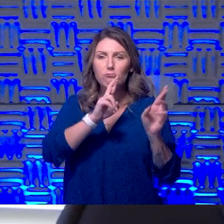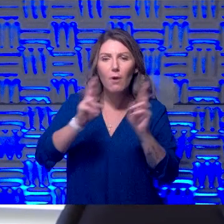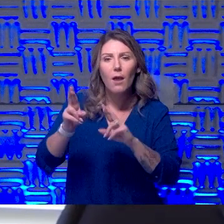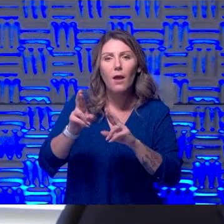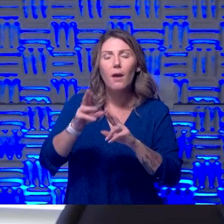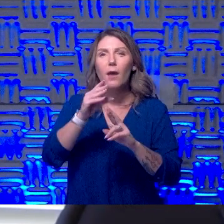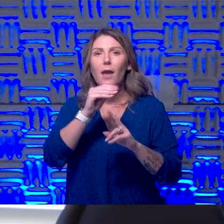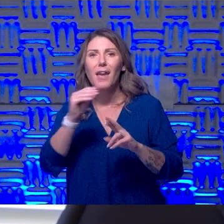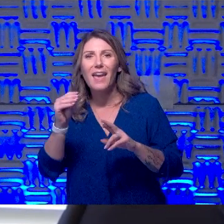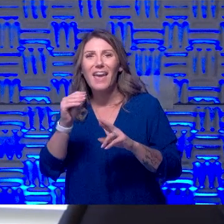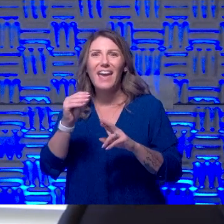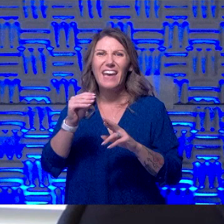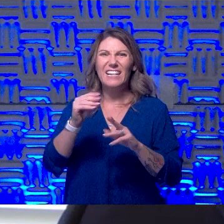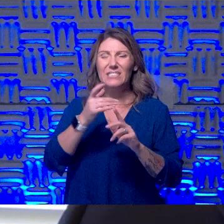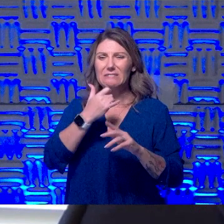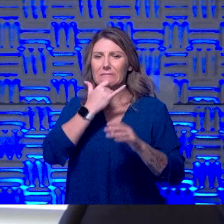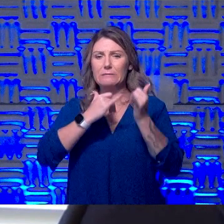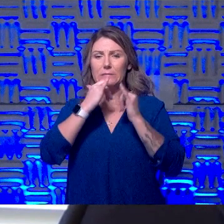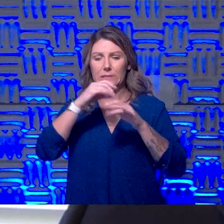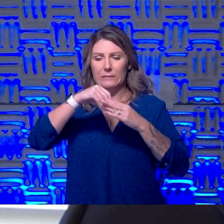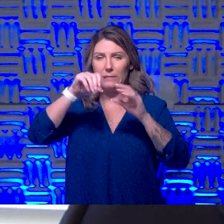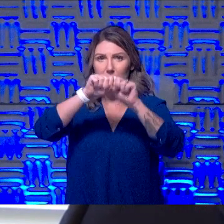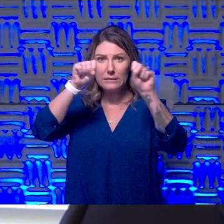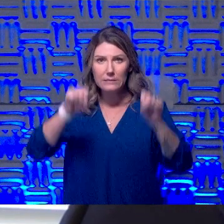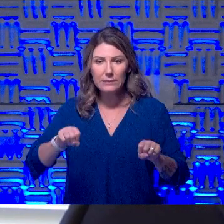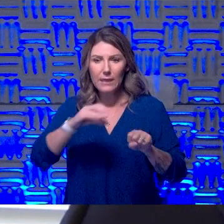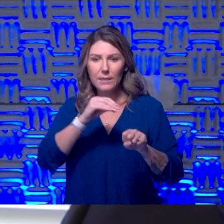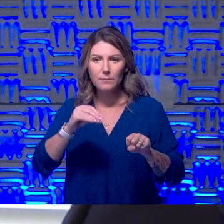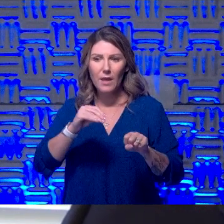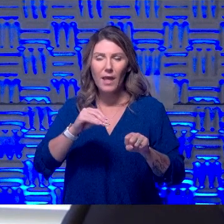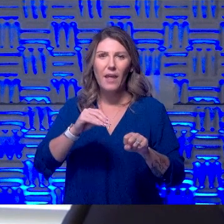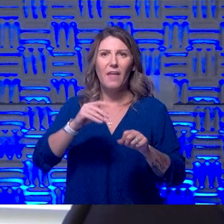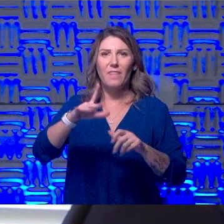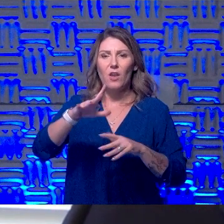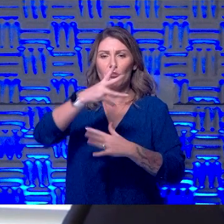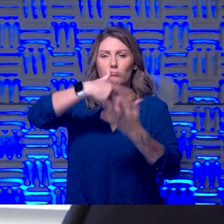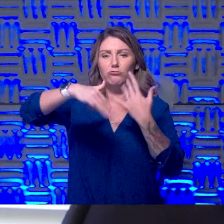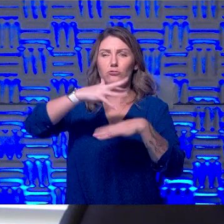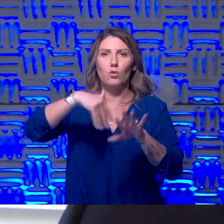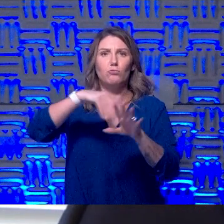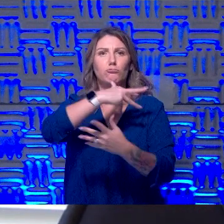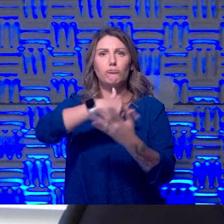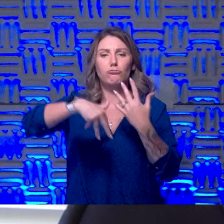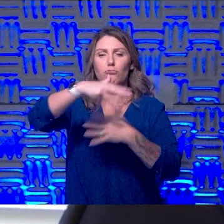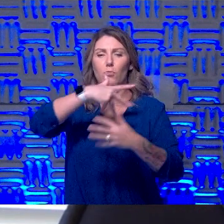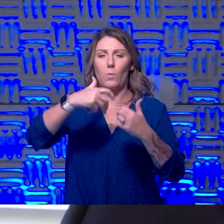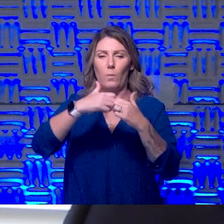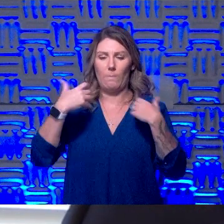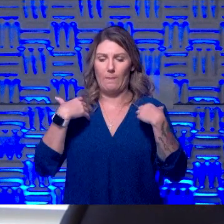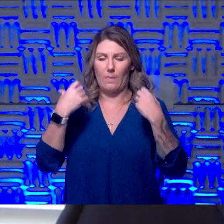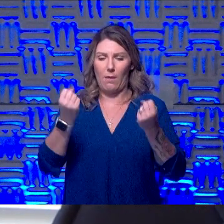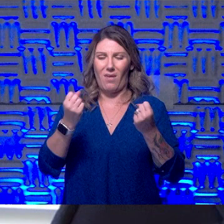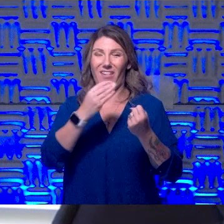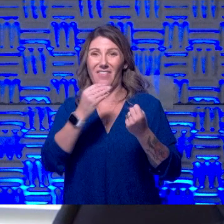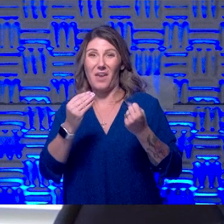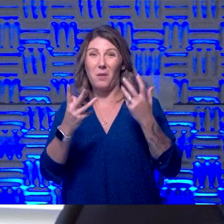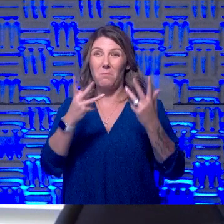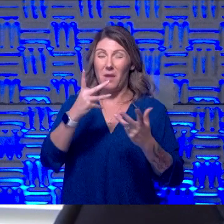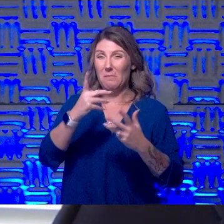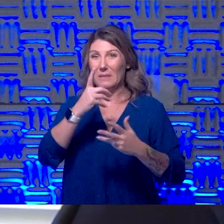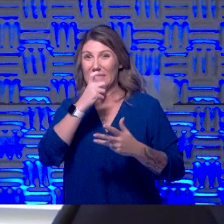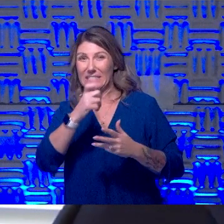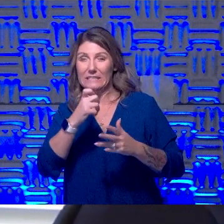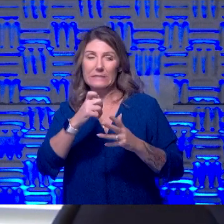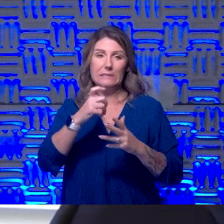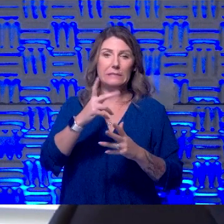with inequities in the system, particularly focusing on social determinants of health and dealing with some of the disparities that we've seen for